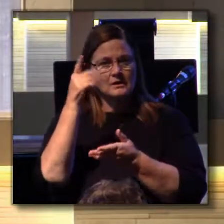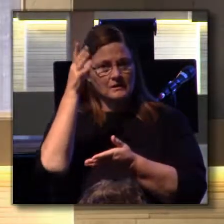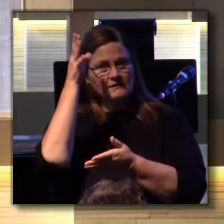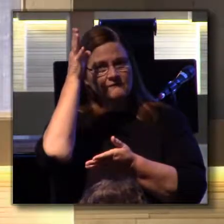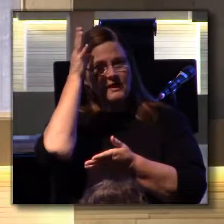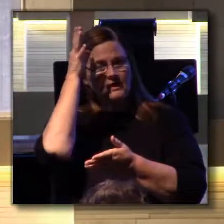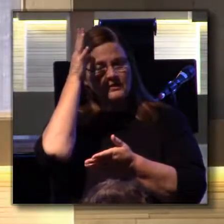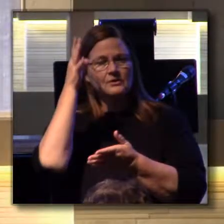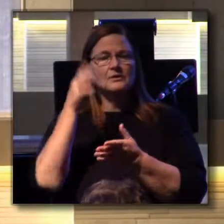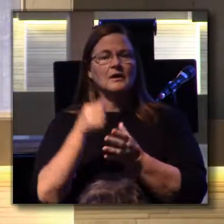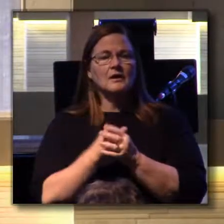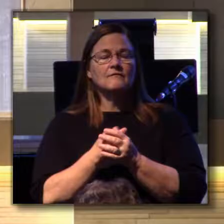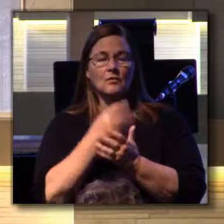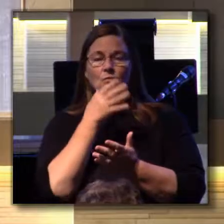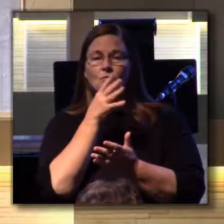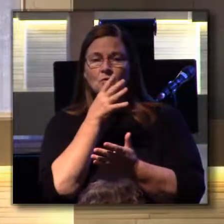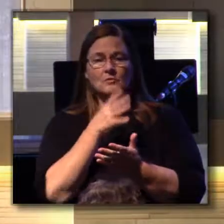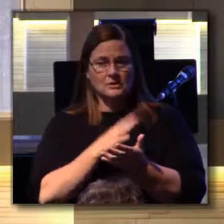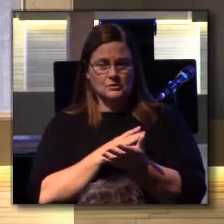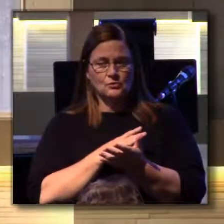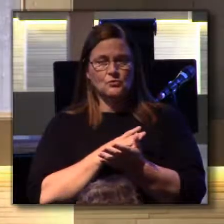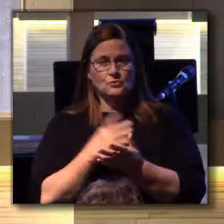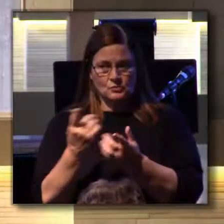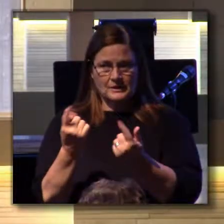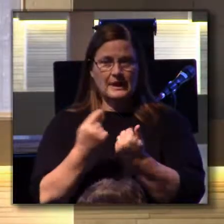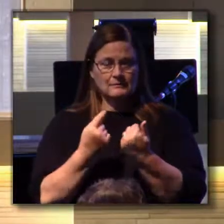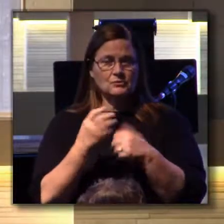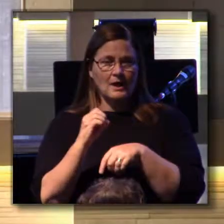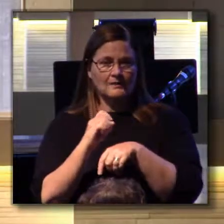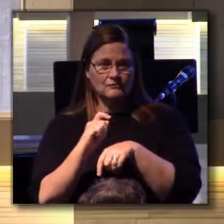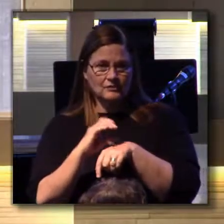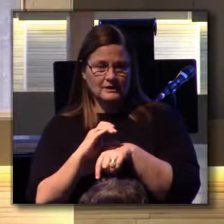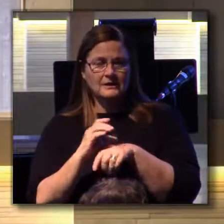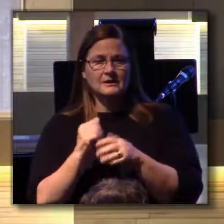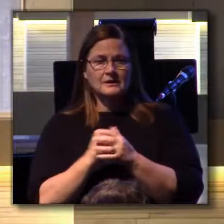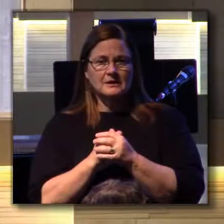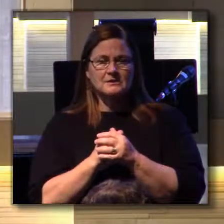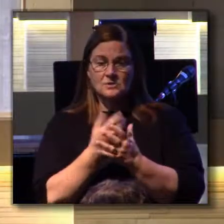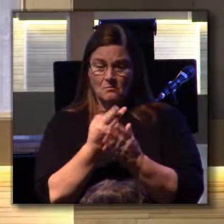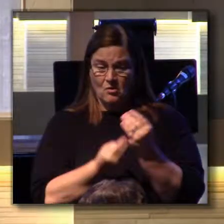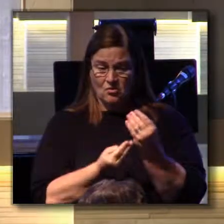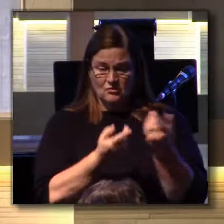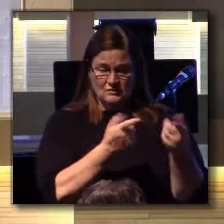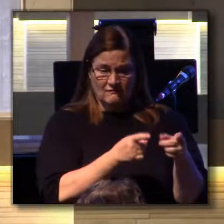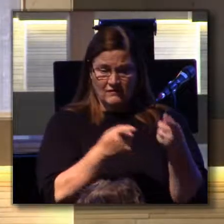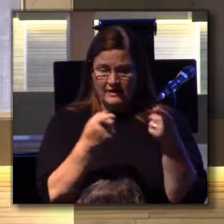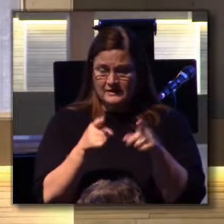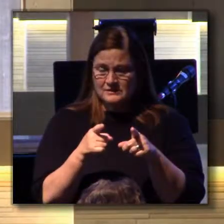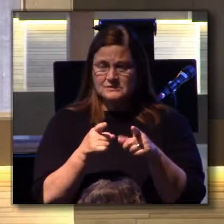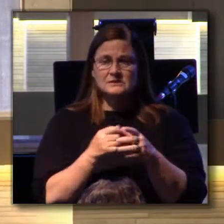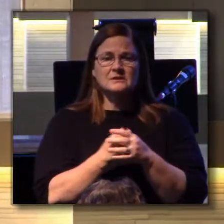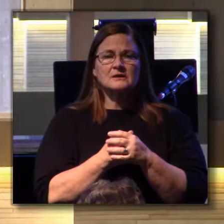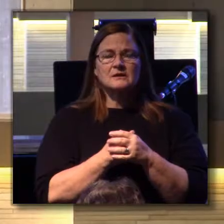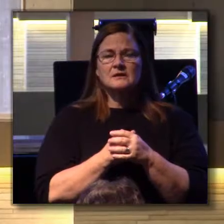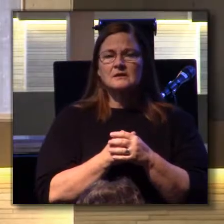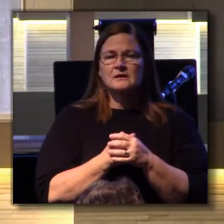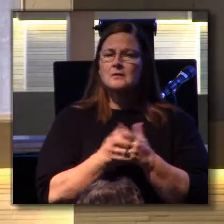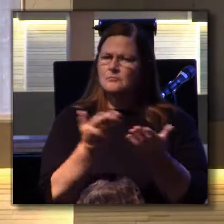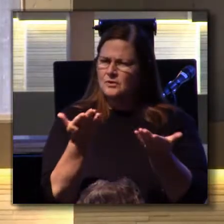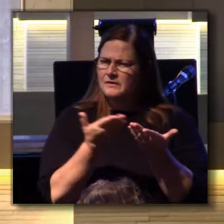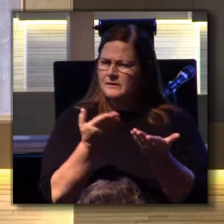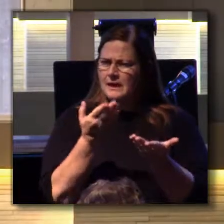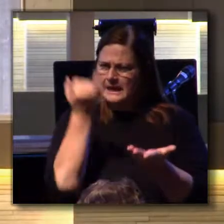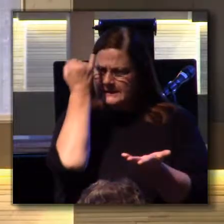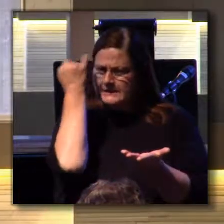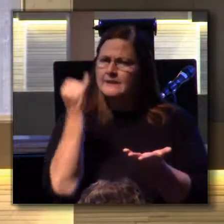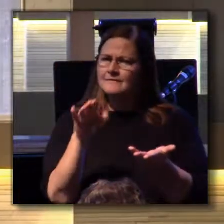congregation several years ago. And so both of those events bring the idea of death